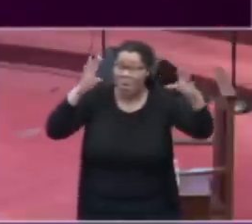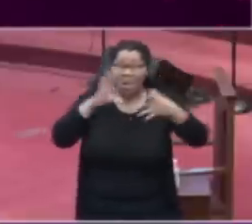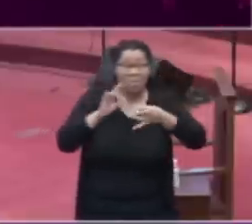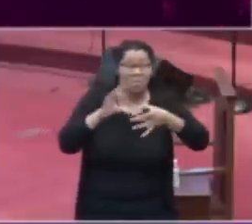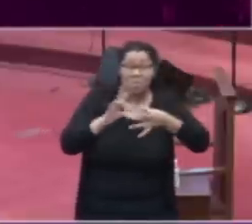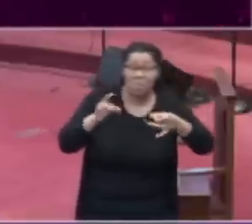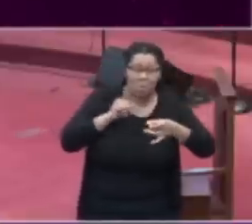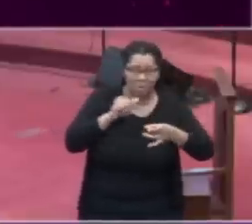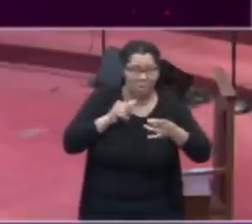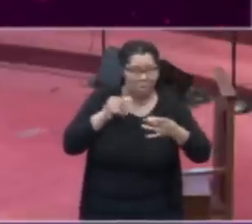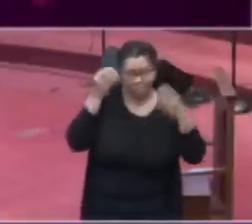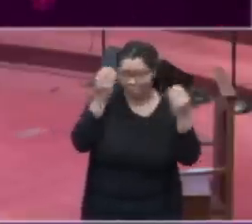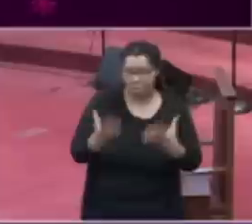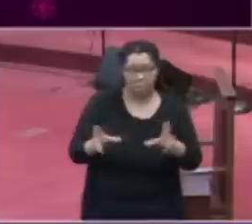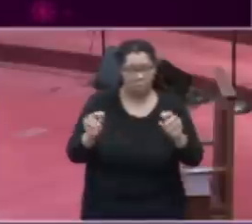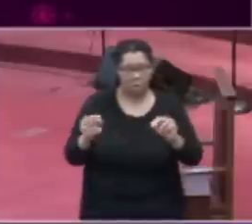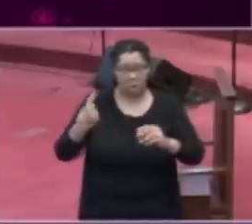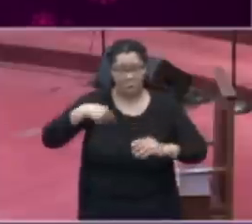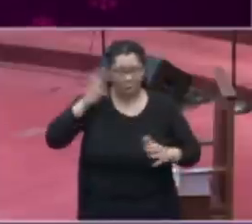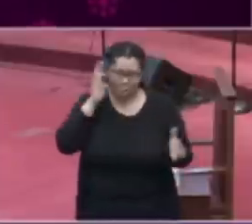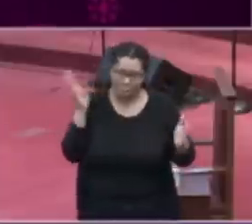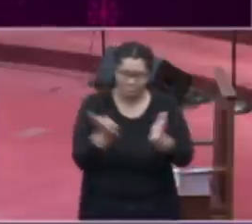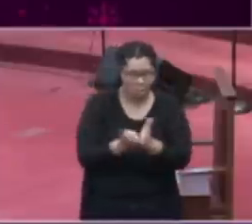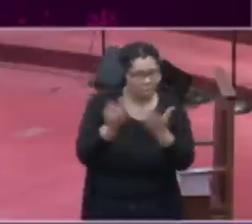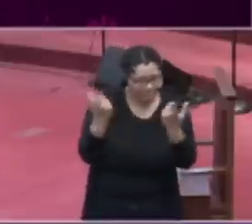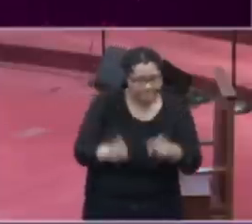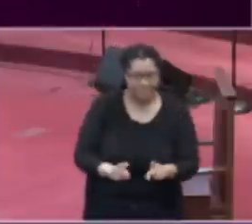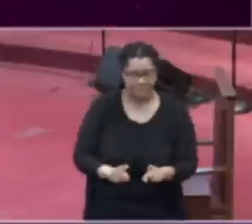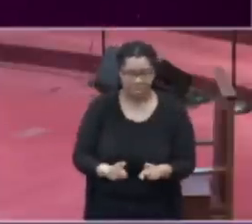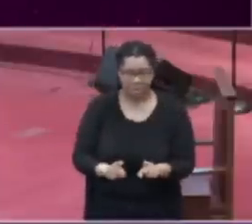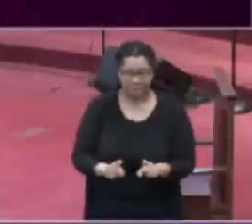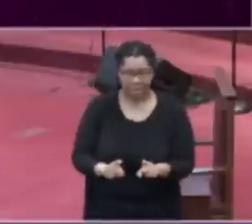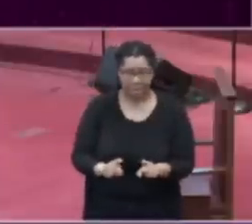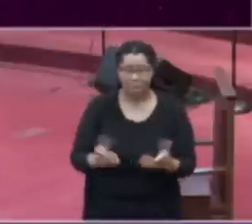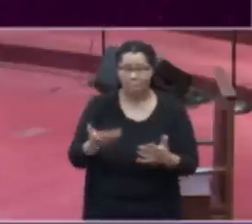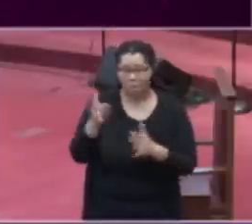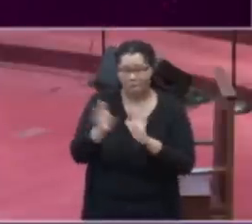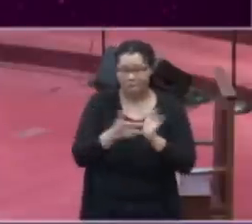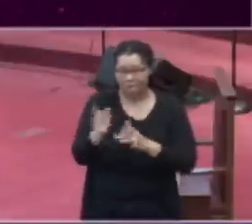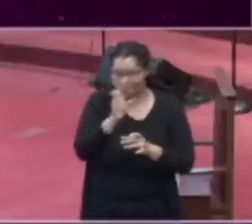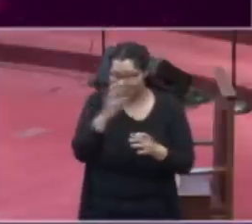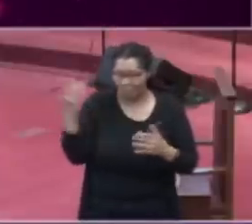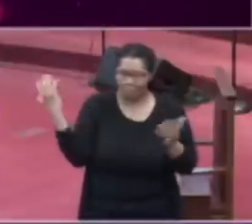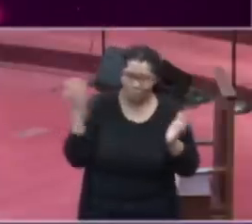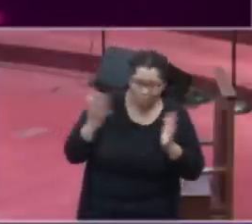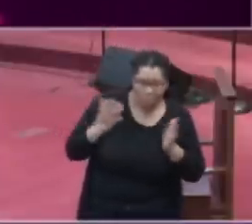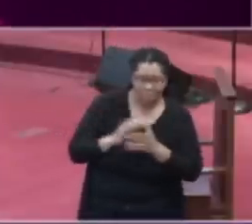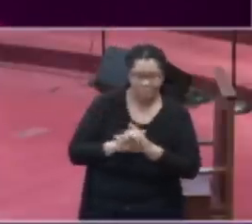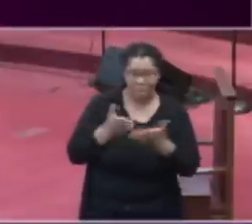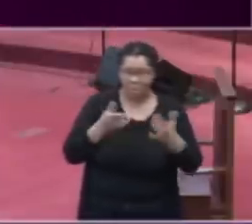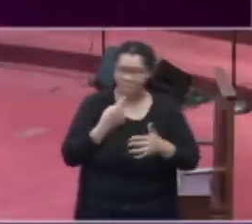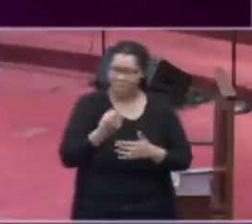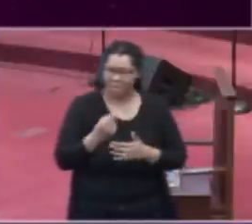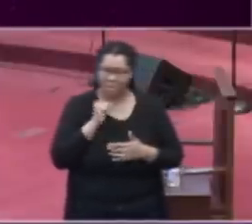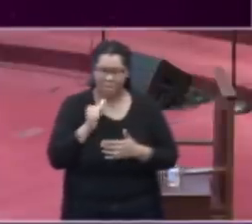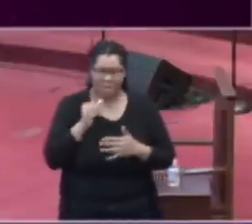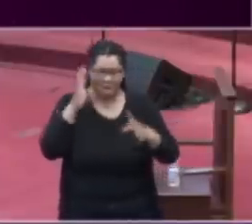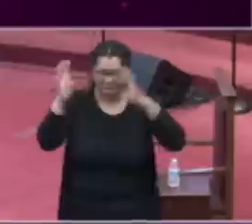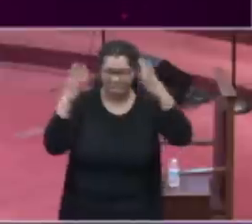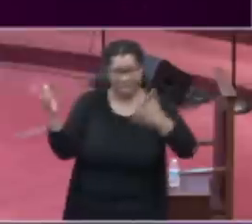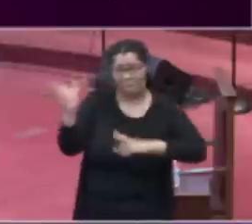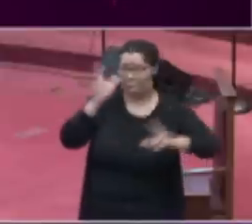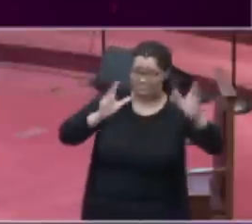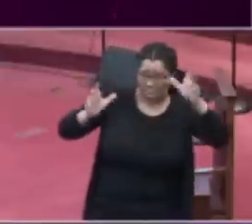Jesus Christ, but we were eyewitnesses of His majesty." That was their way of saying, we ain't telling you what we